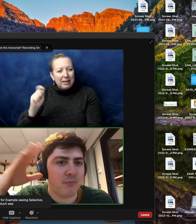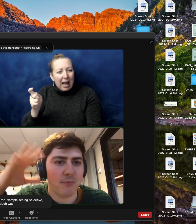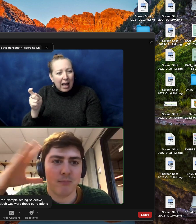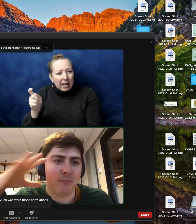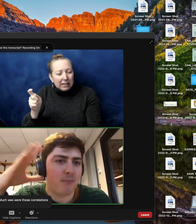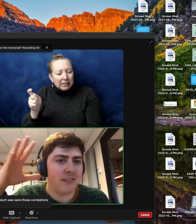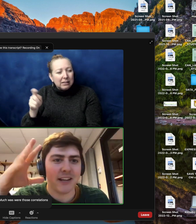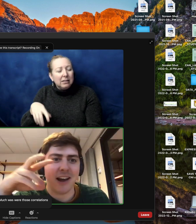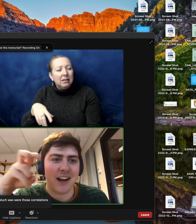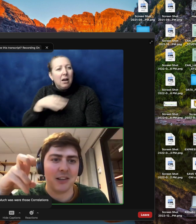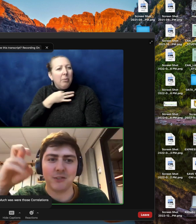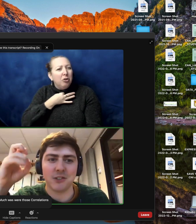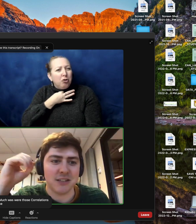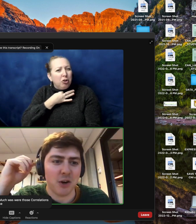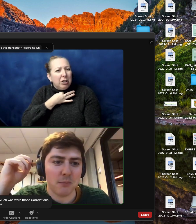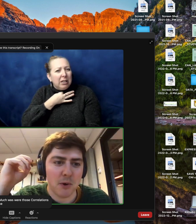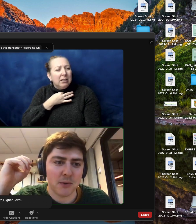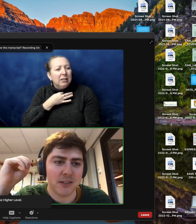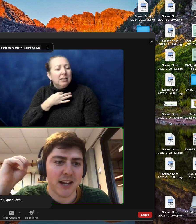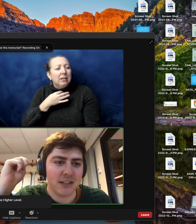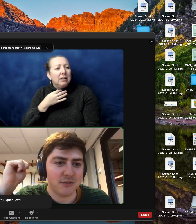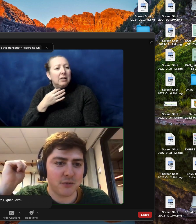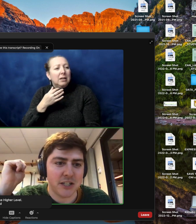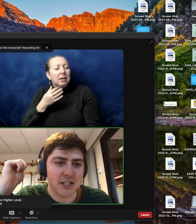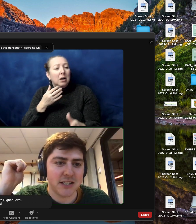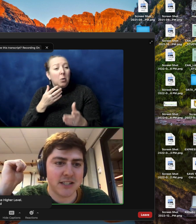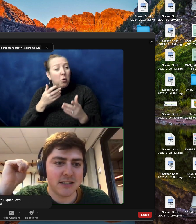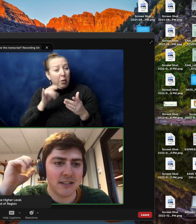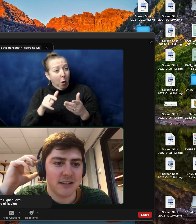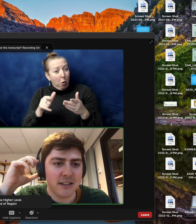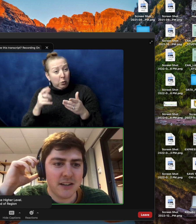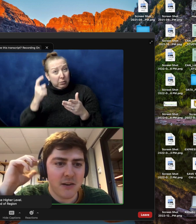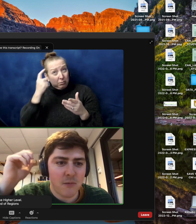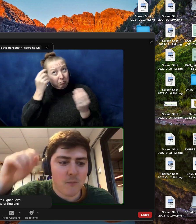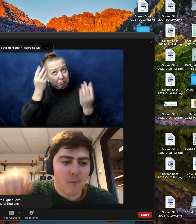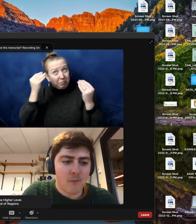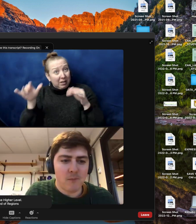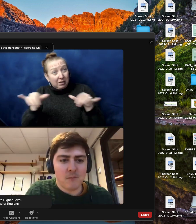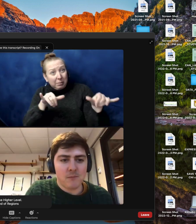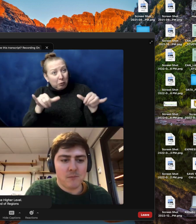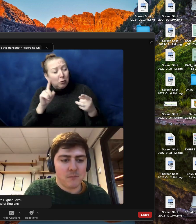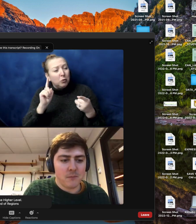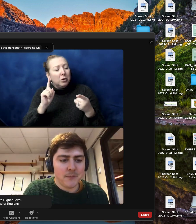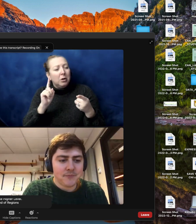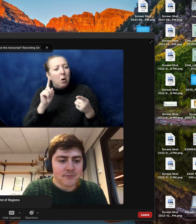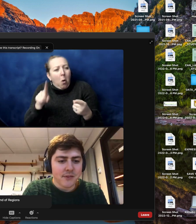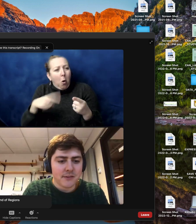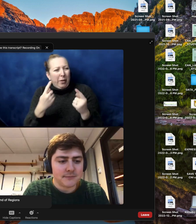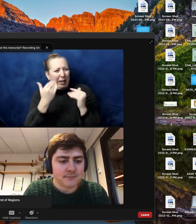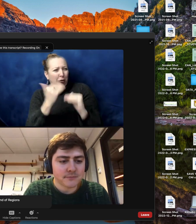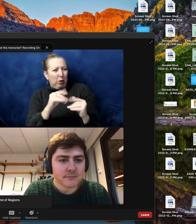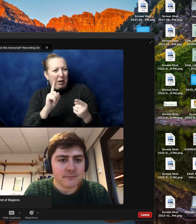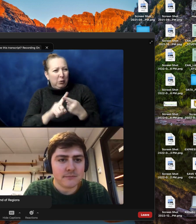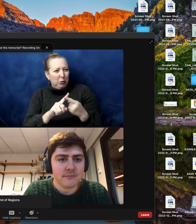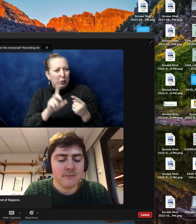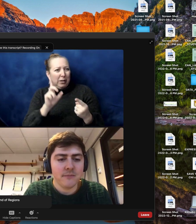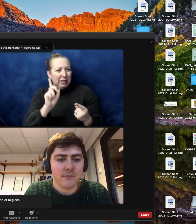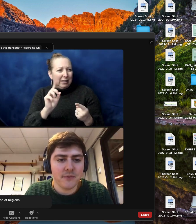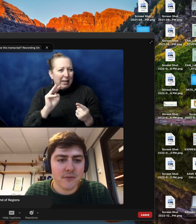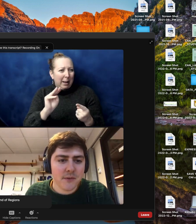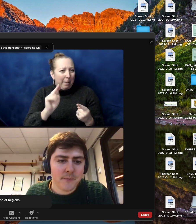to like higher level default mode kind of regions? So that's like